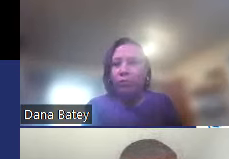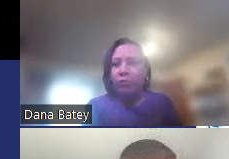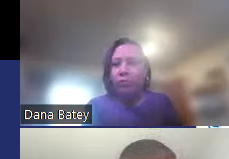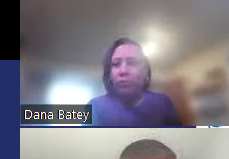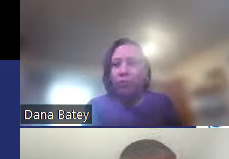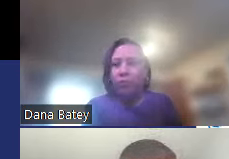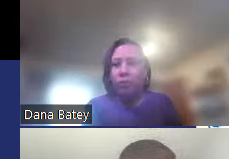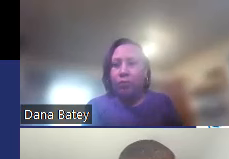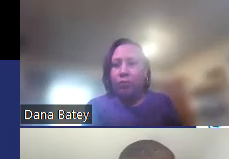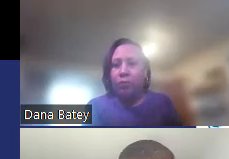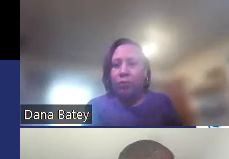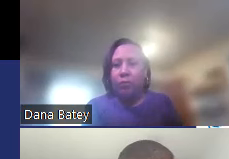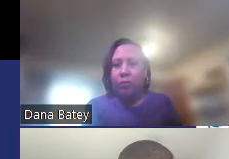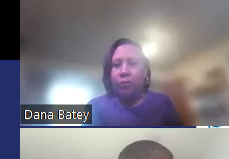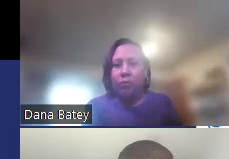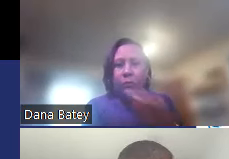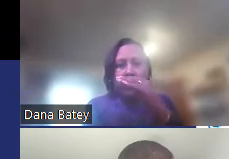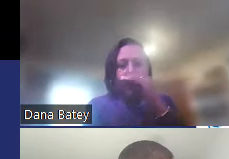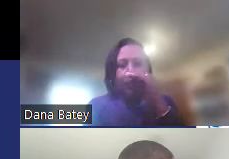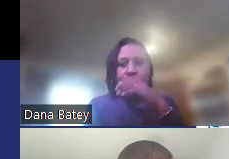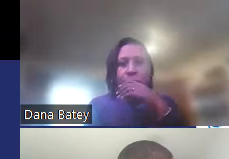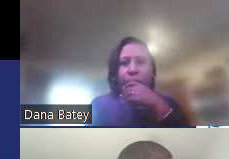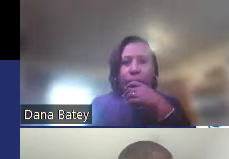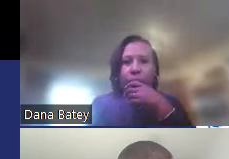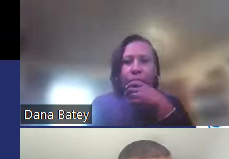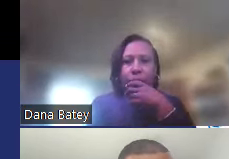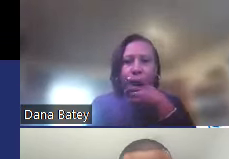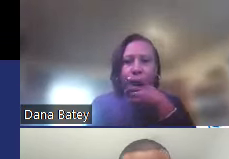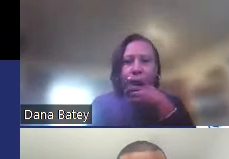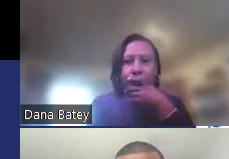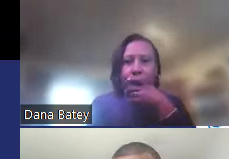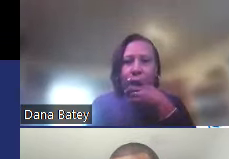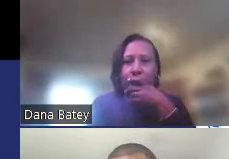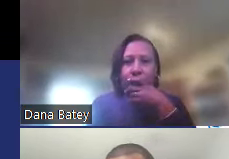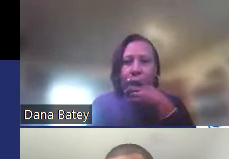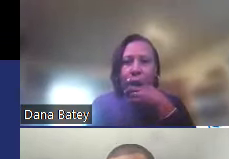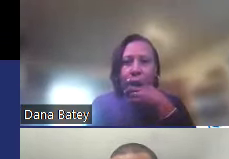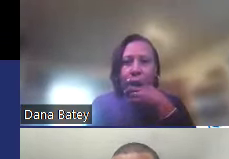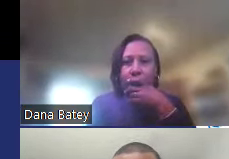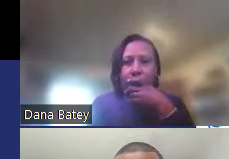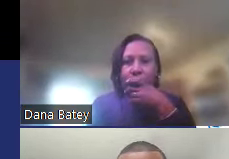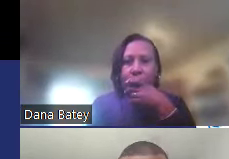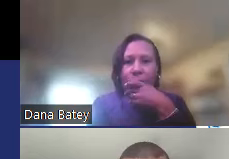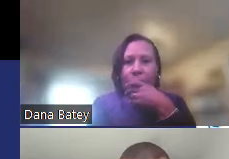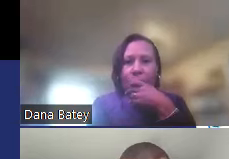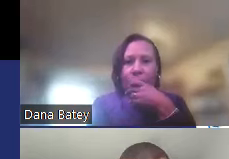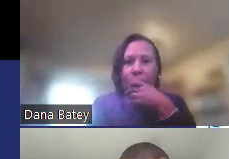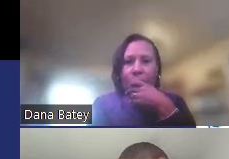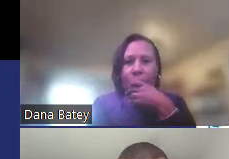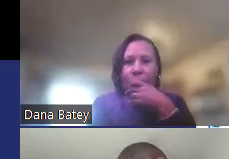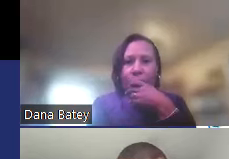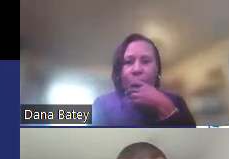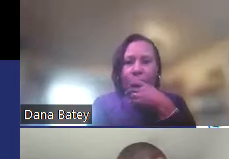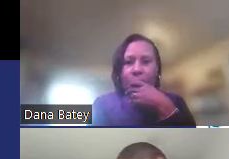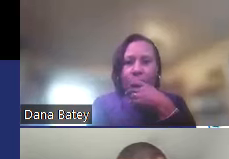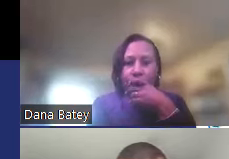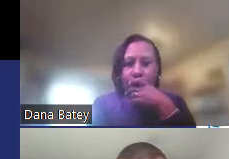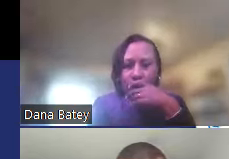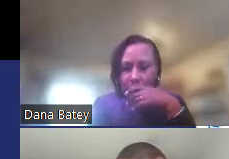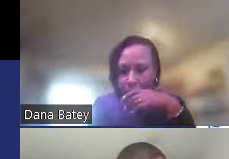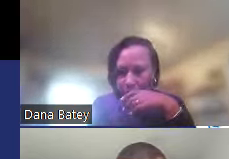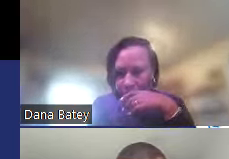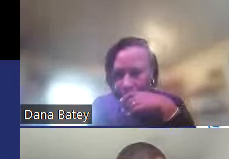around health equity and trying to just understand what are opportunities that hospitals have within the data that we can at least